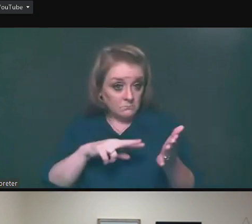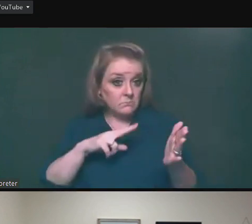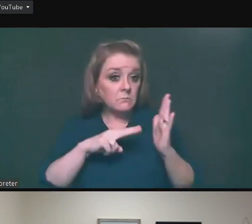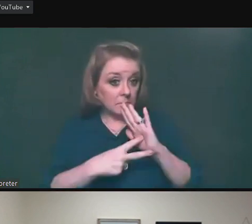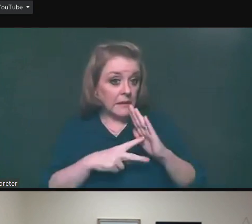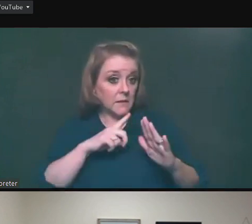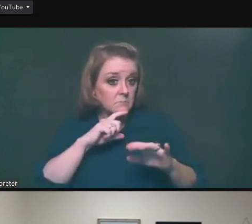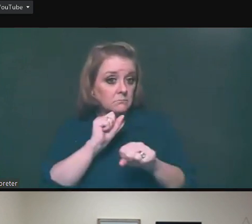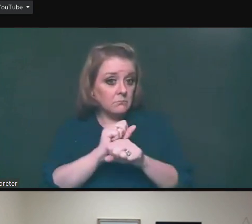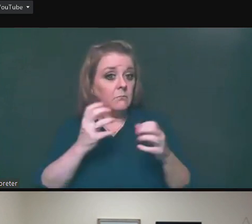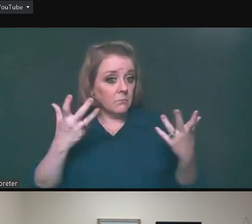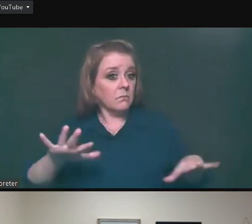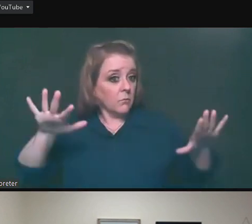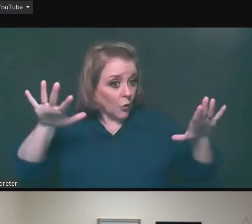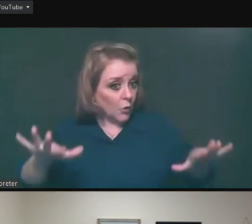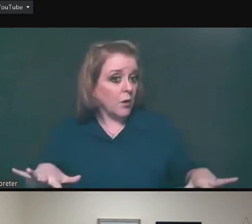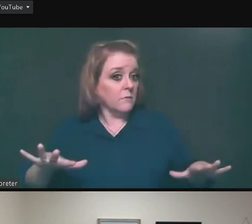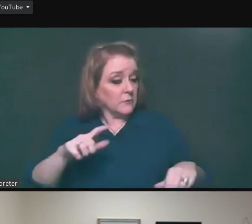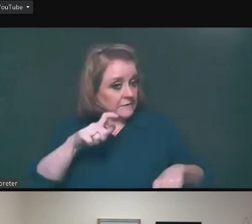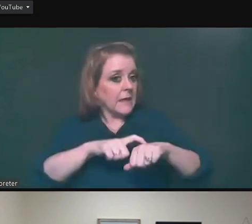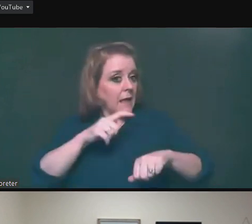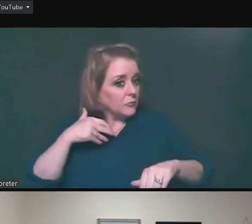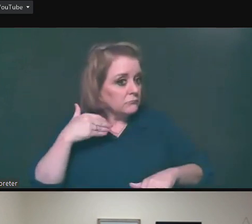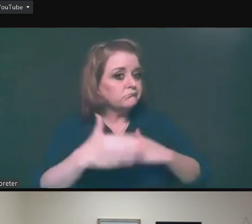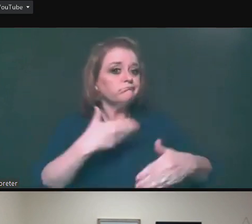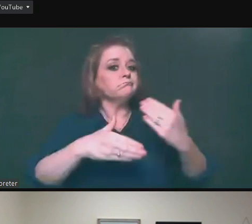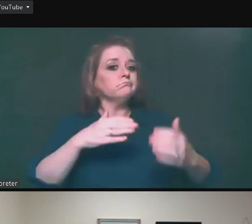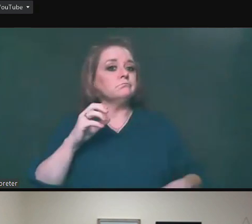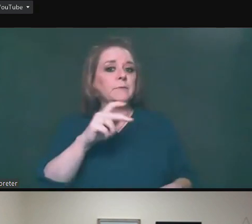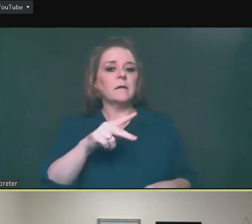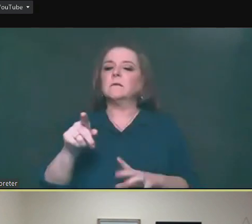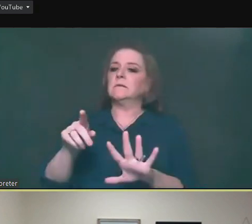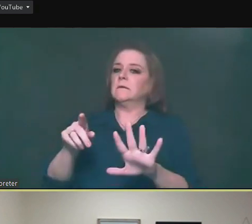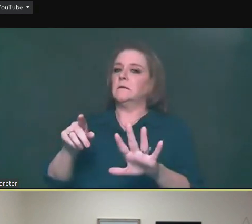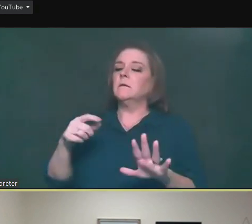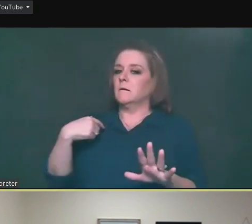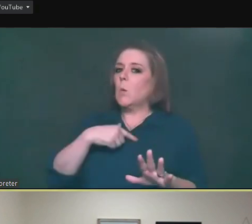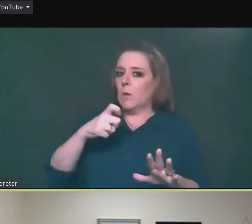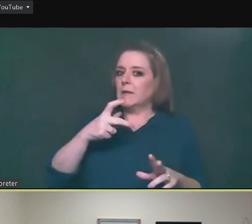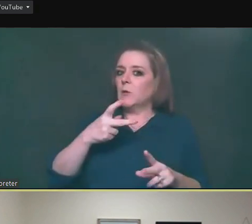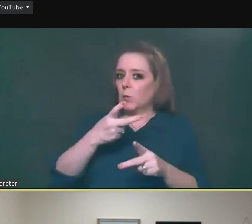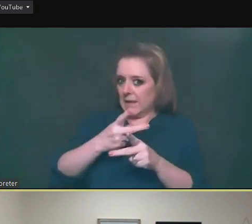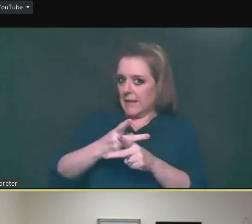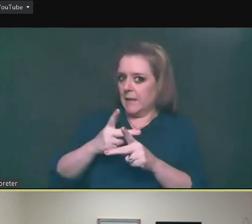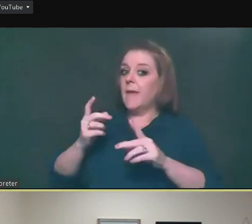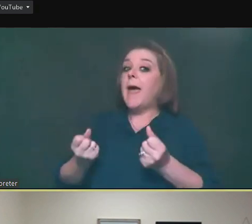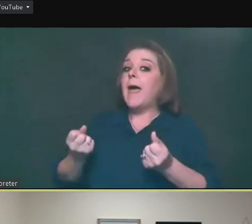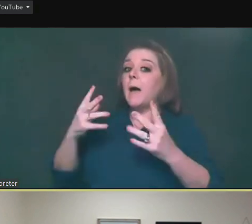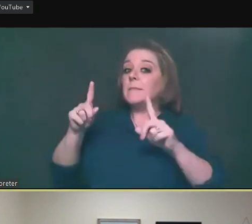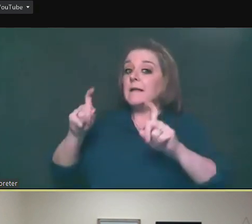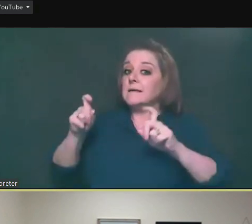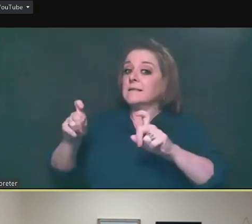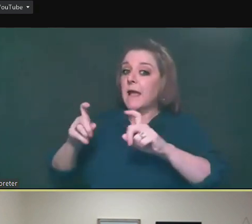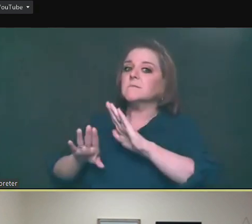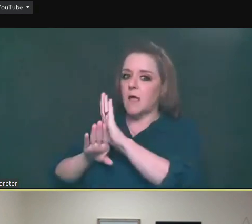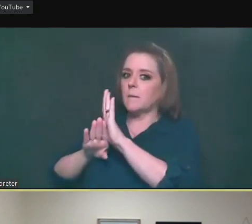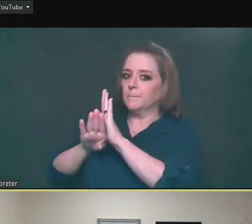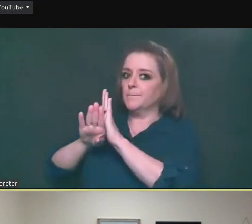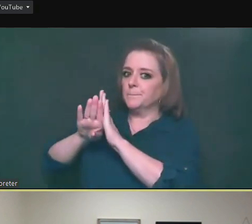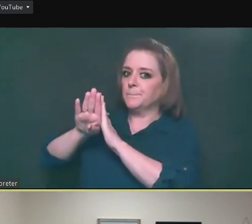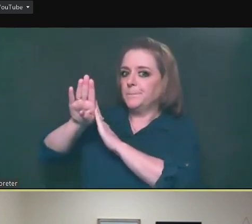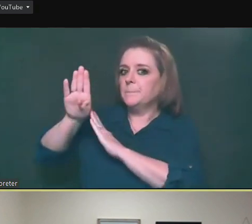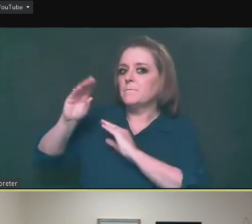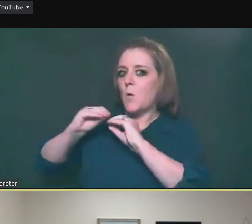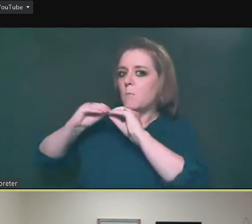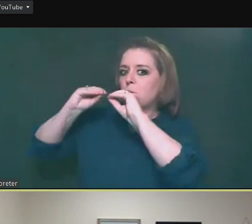reopen? Time to go back to normalcy. What do you think? I think we need to make sure we keep our testing numbers up, because there's still a